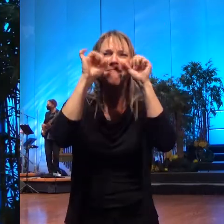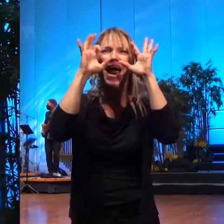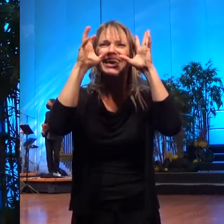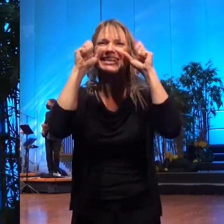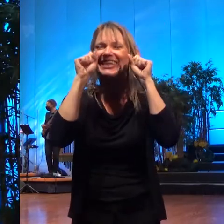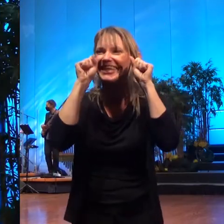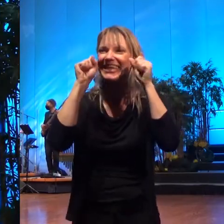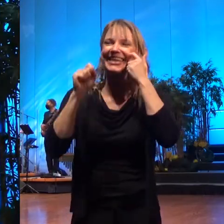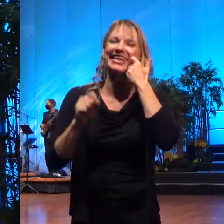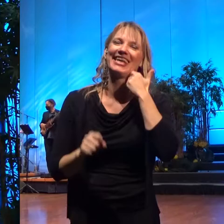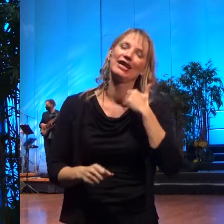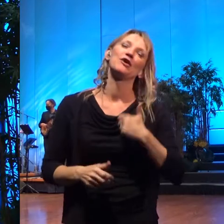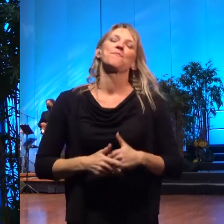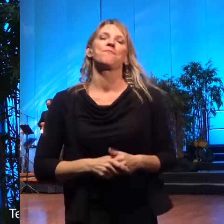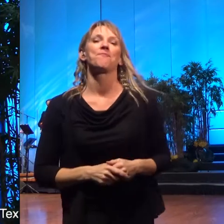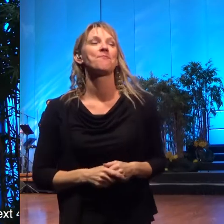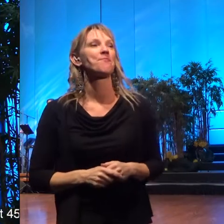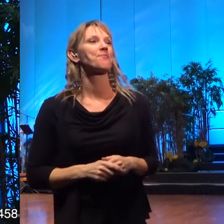You're amazing.